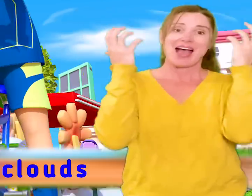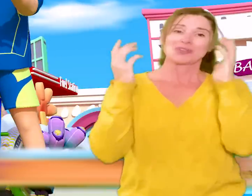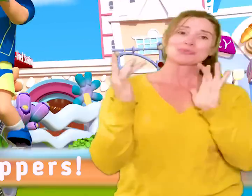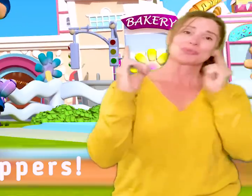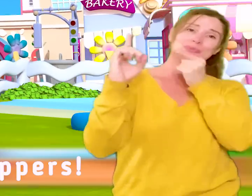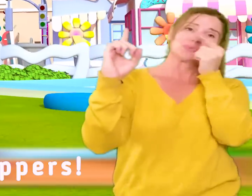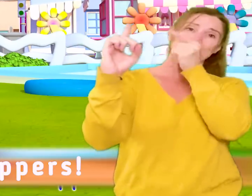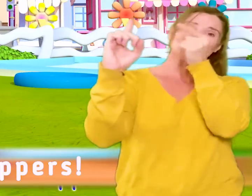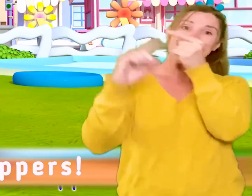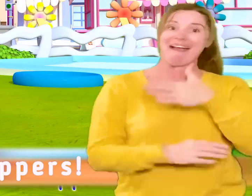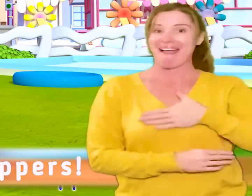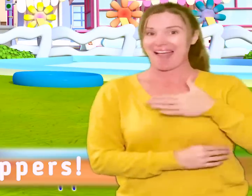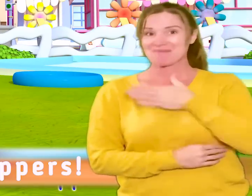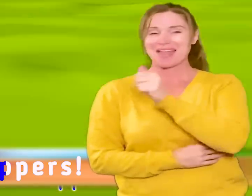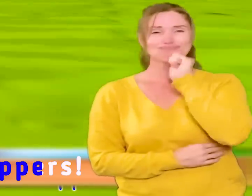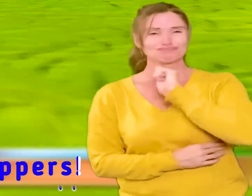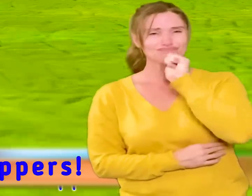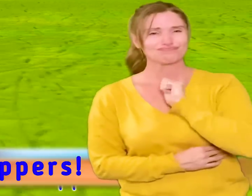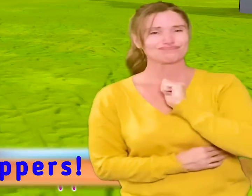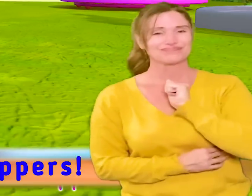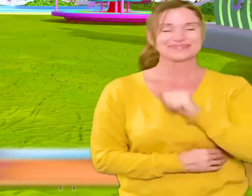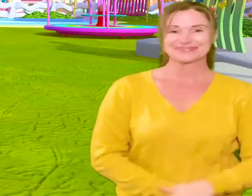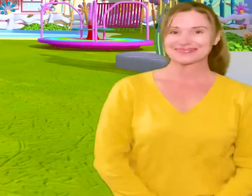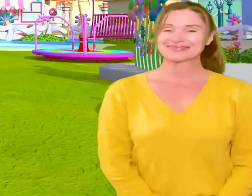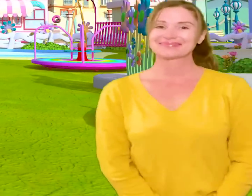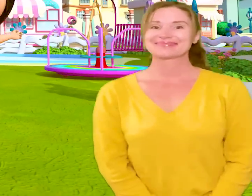reach the clouds with happiness and world's